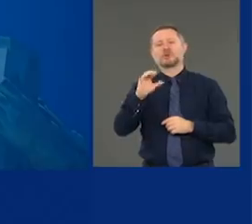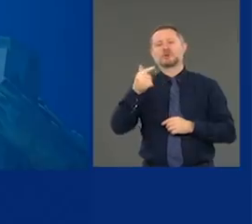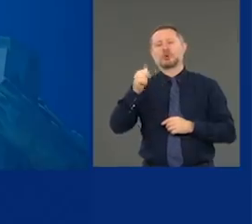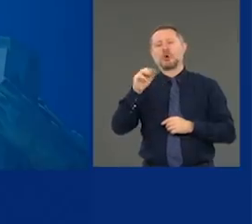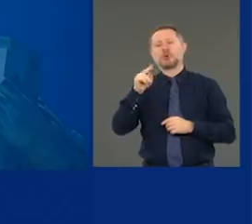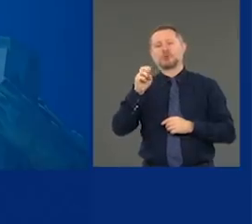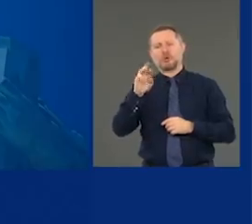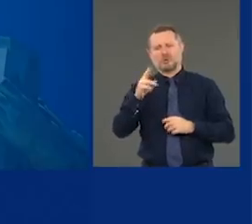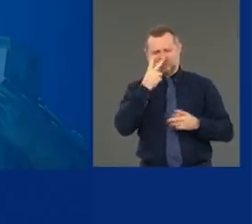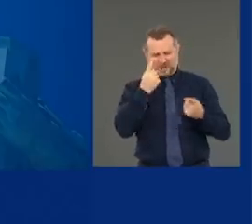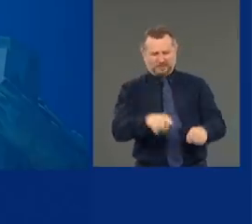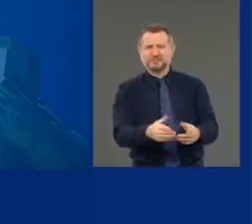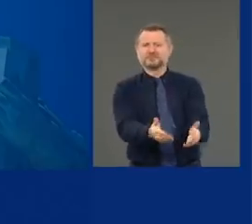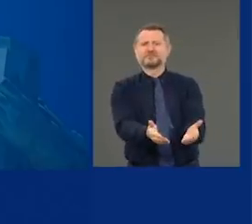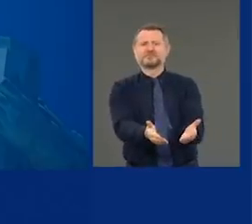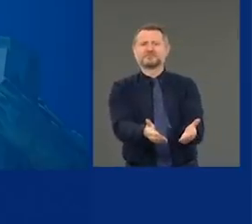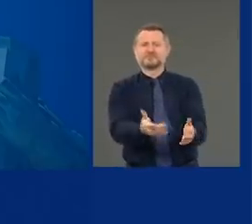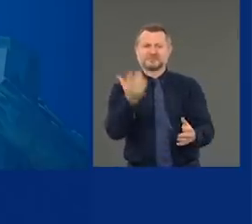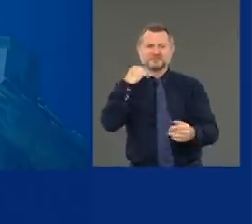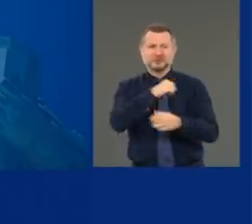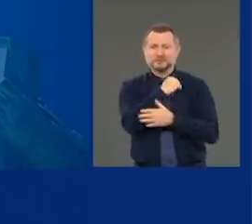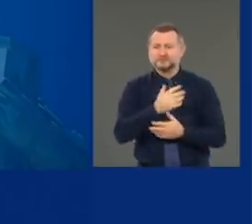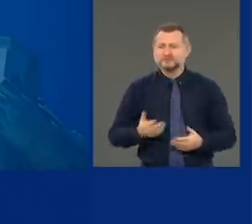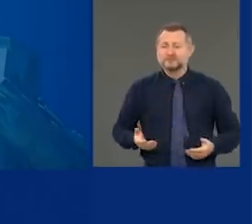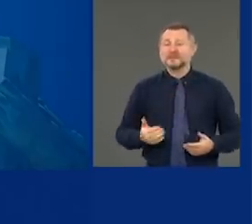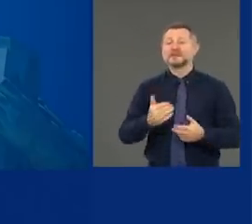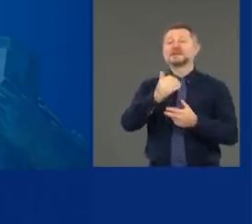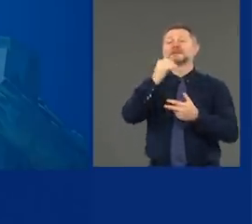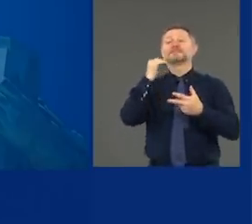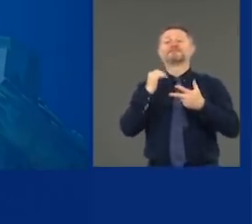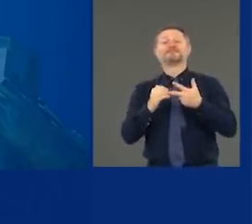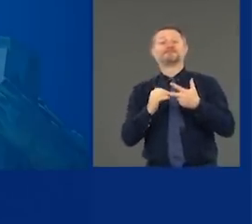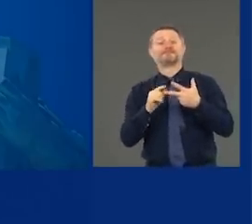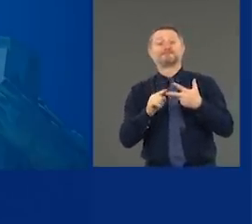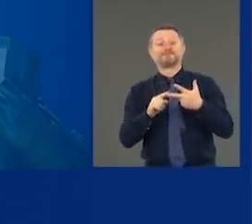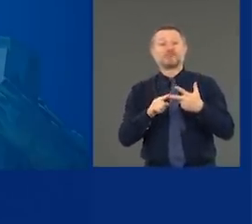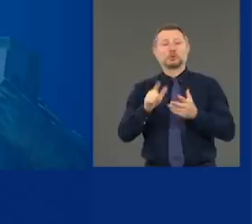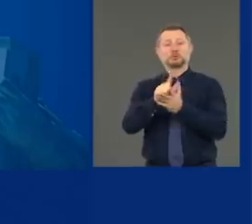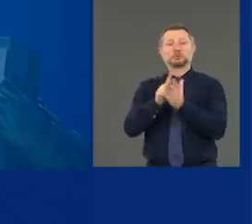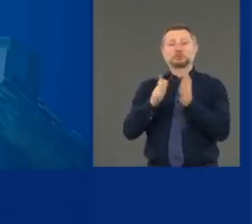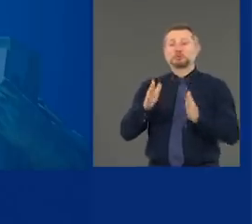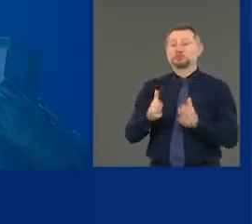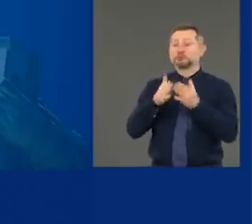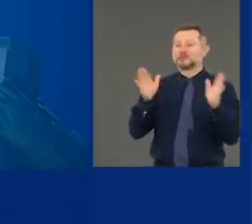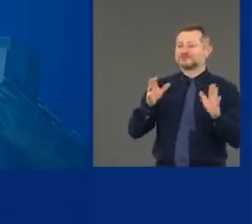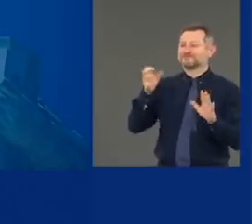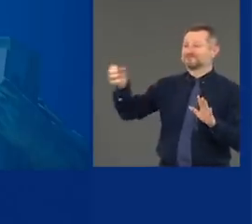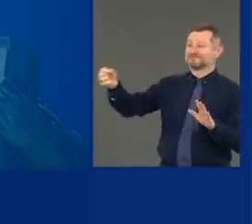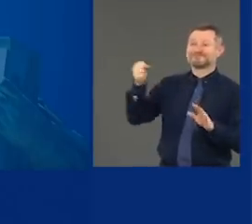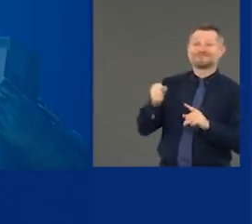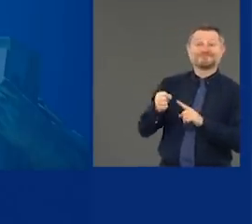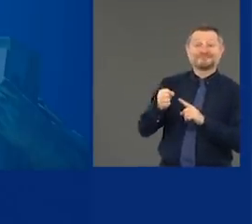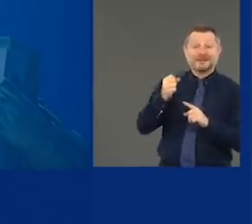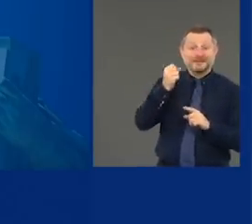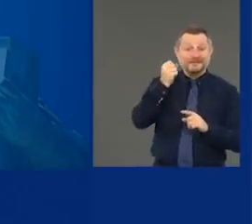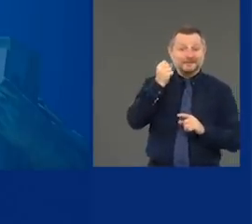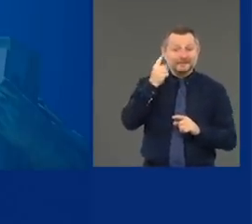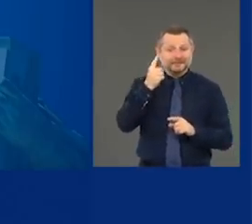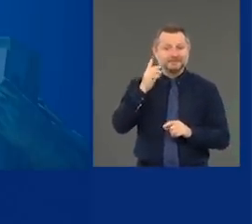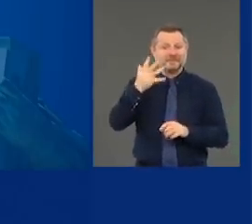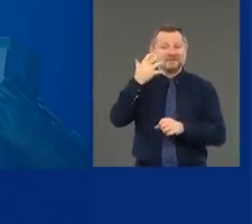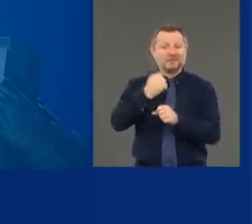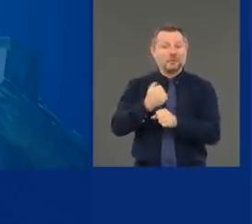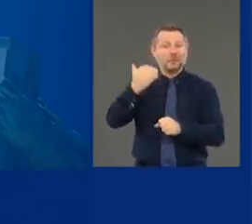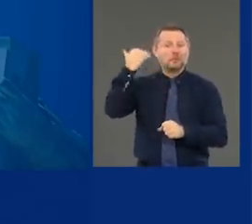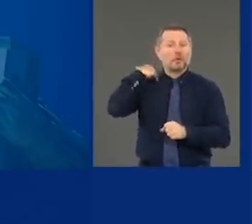times? But passed a law that says that. The Attorney General, Special Prosecutor, 5 years ago, I did an